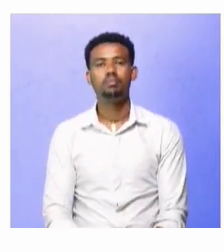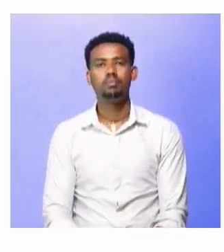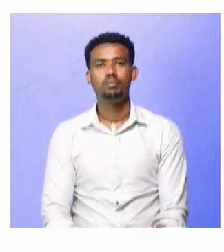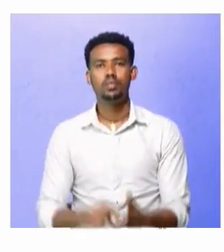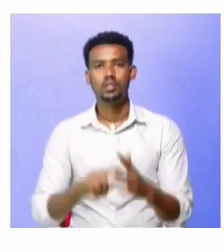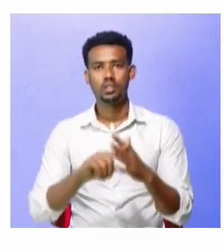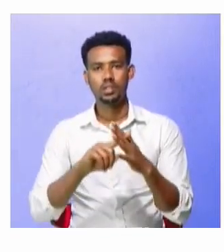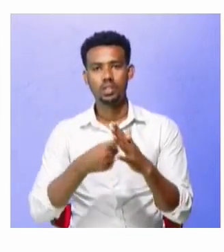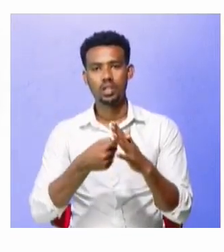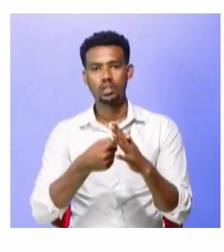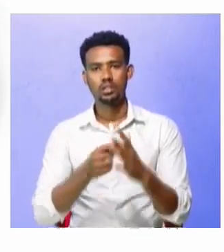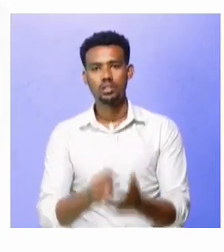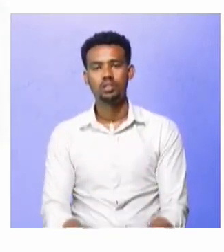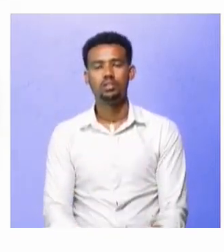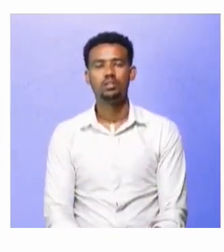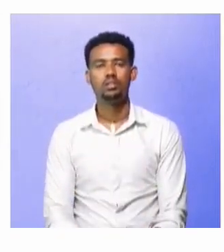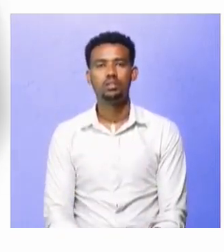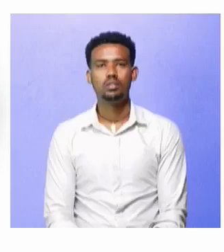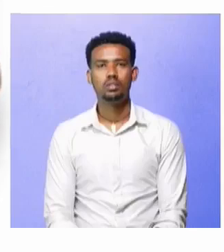started.